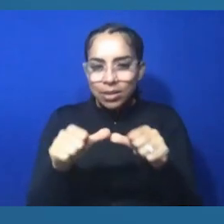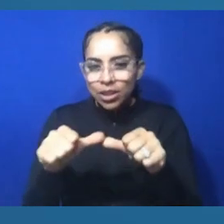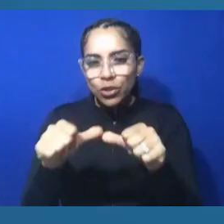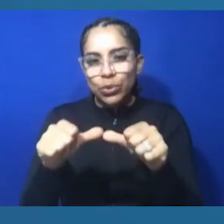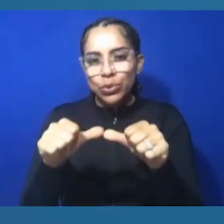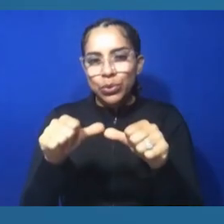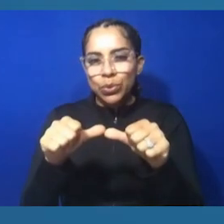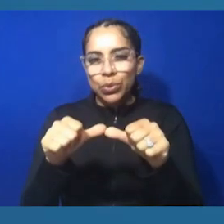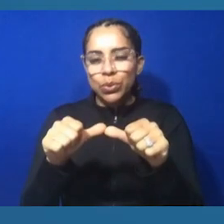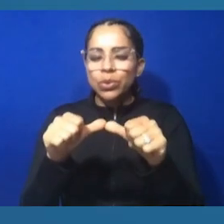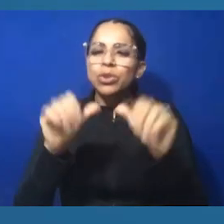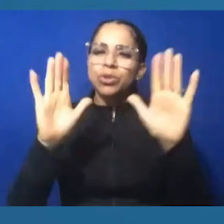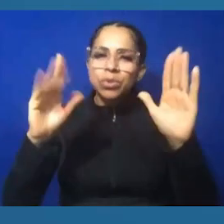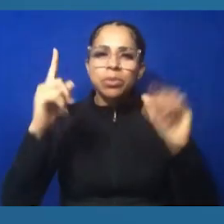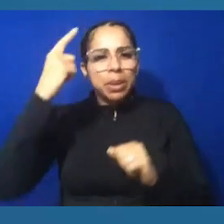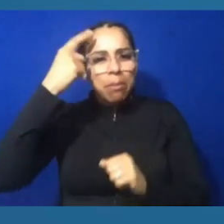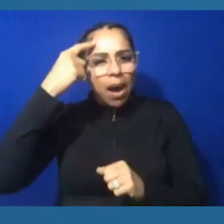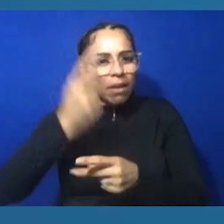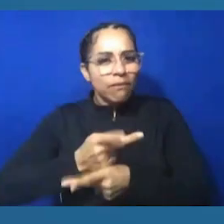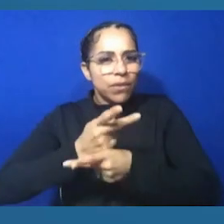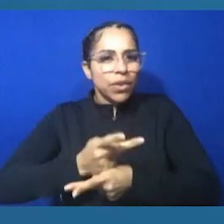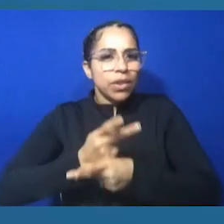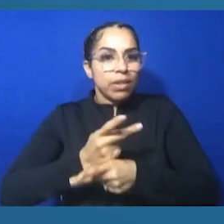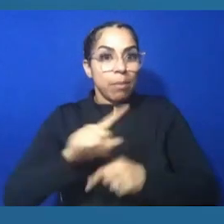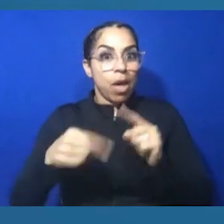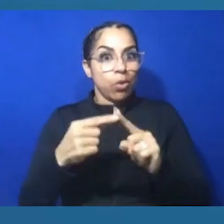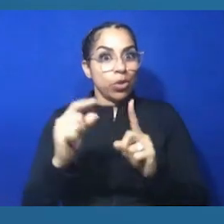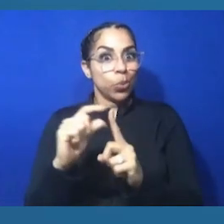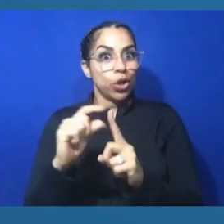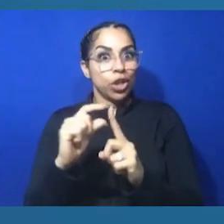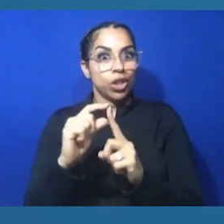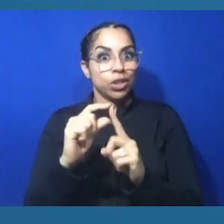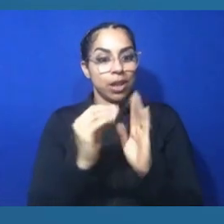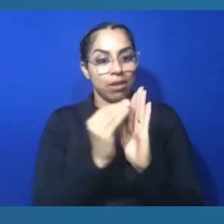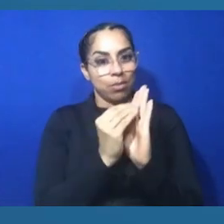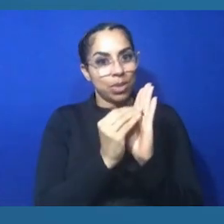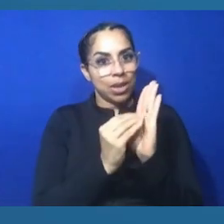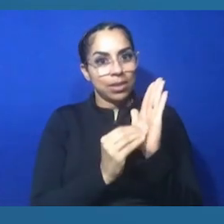be mindful of the words that are emblazoned on the portico